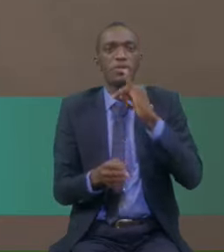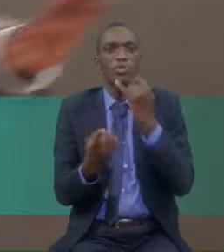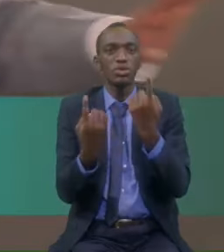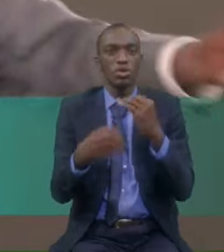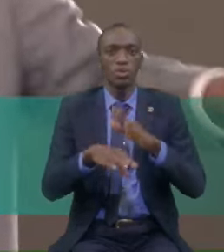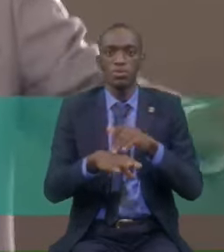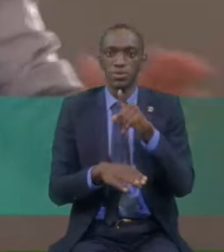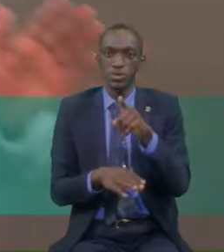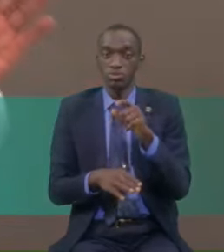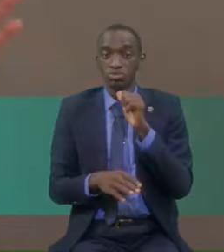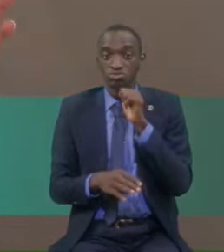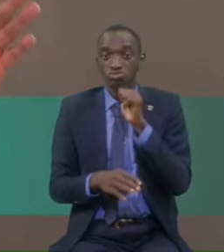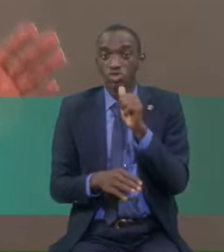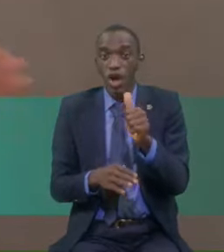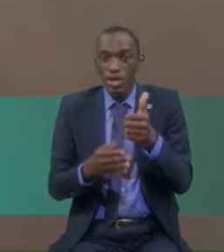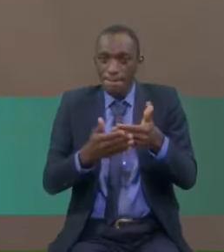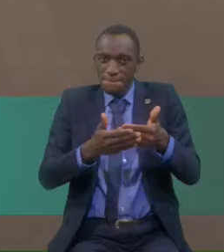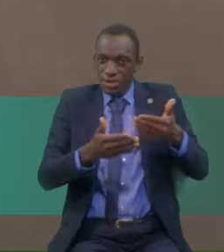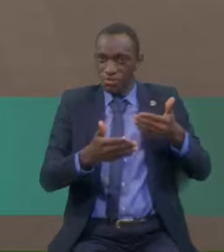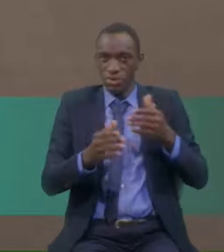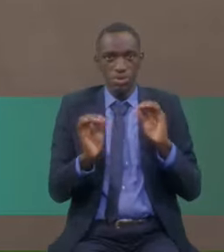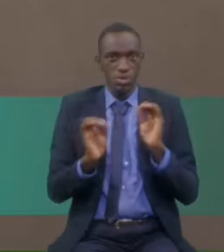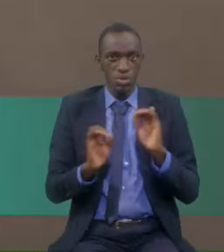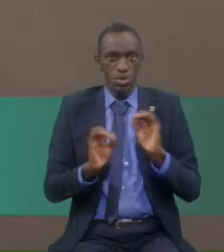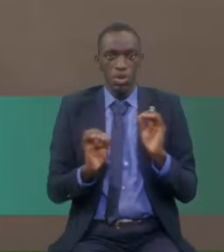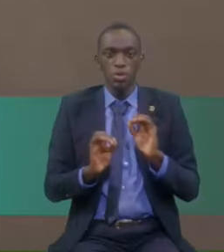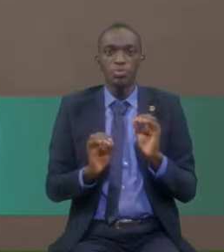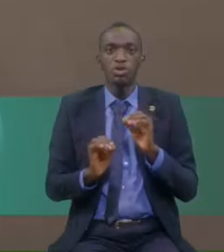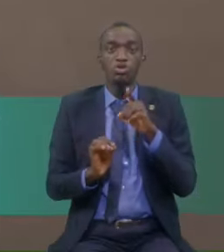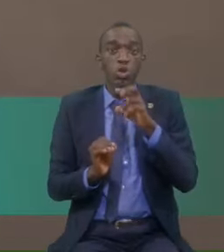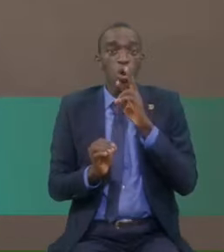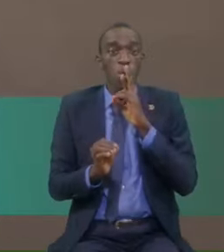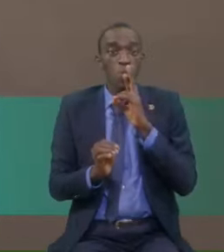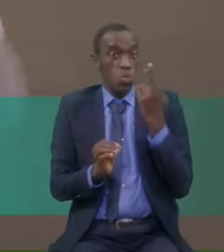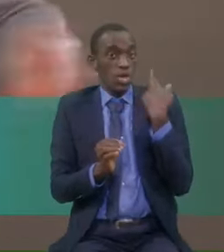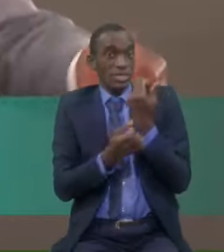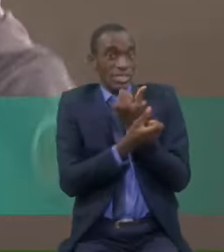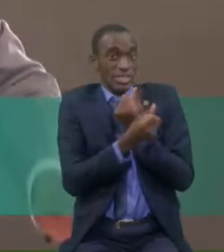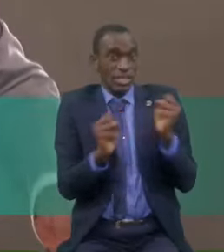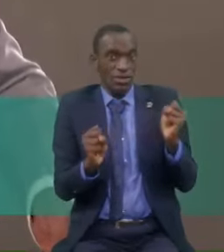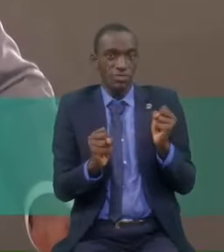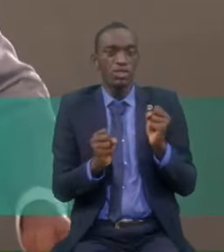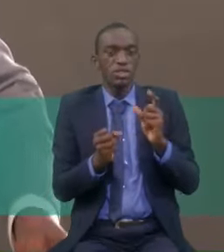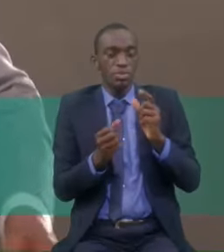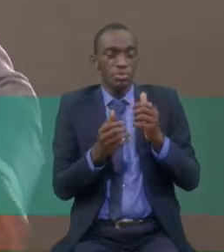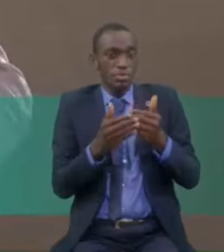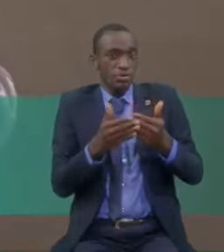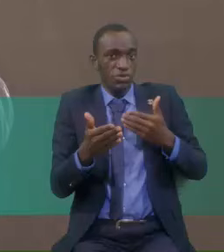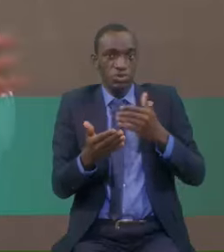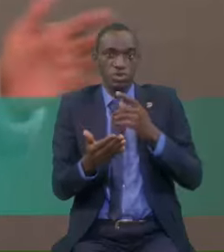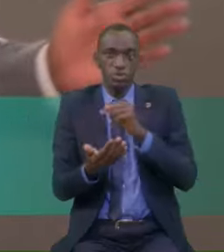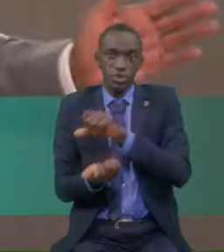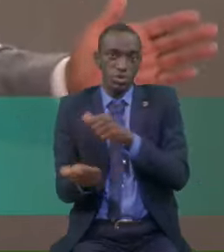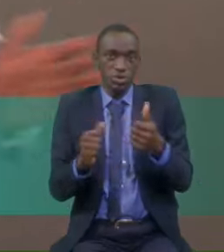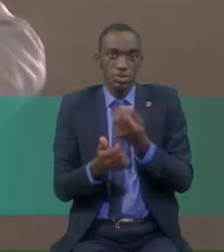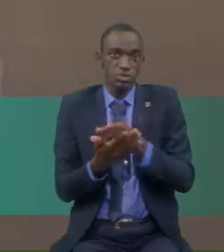before. You're saved, that's still before the Holy Ghost comes upon you. You're sanctified, that's